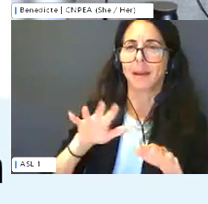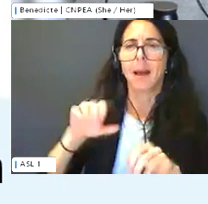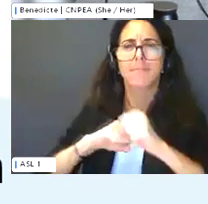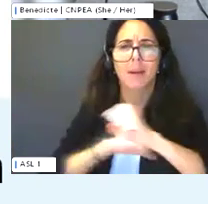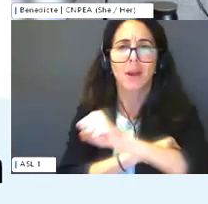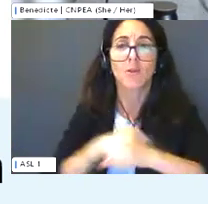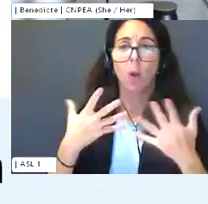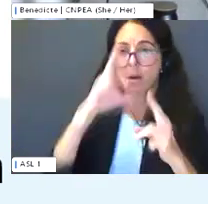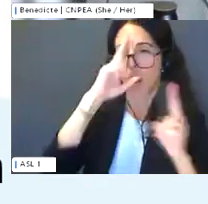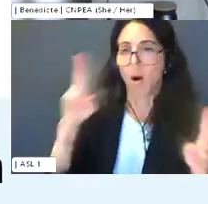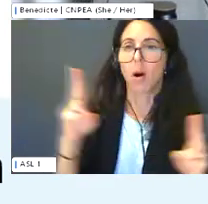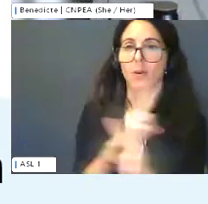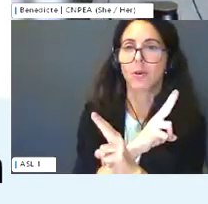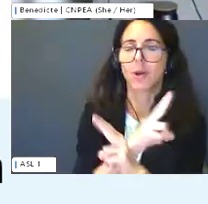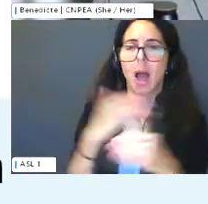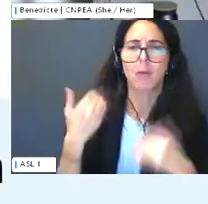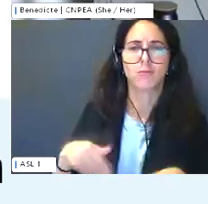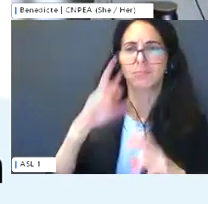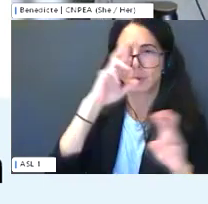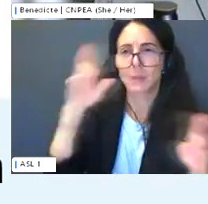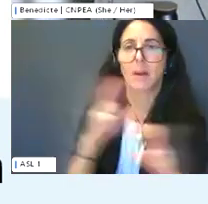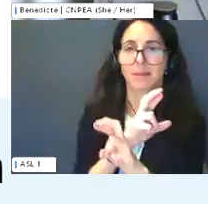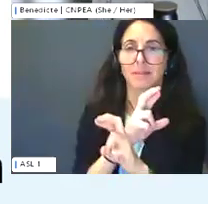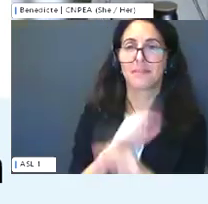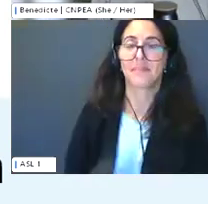honor and deep respect.